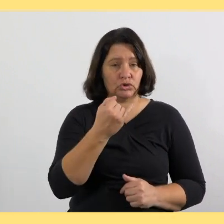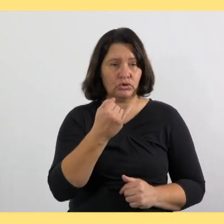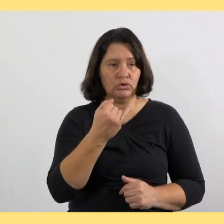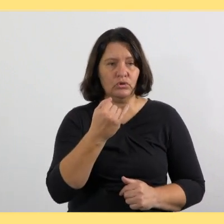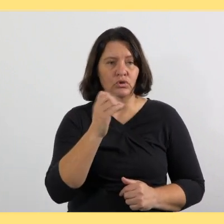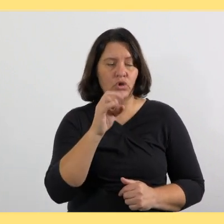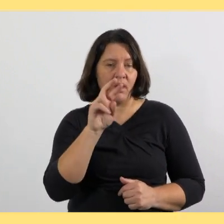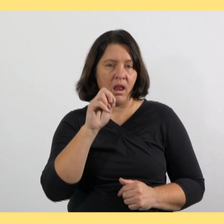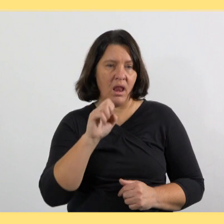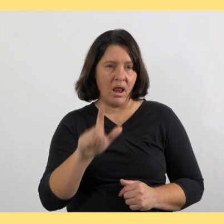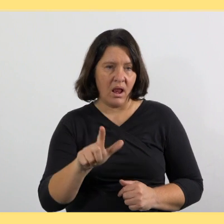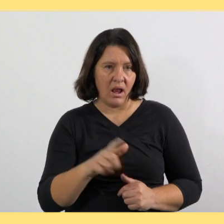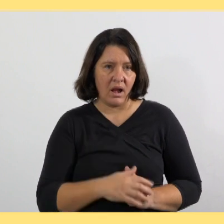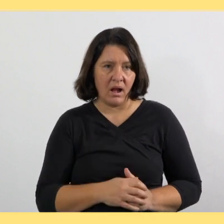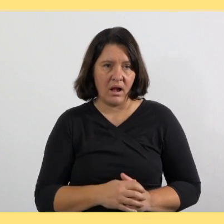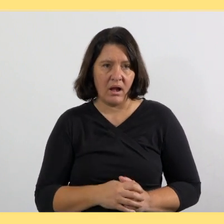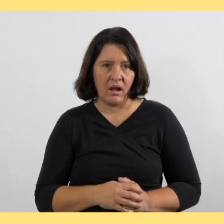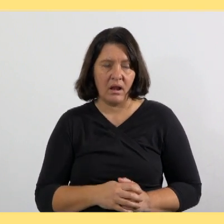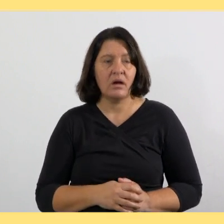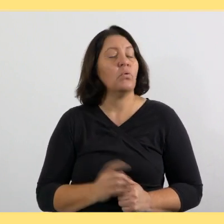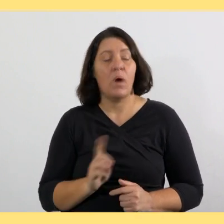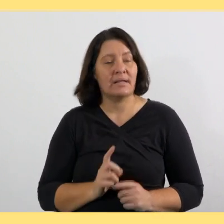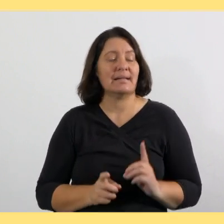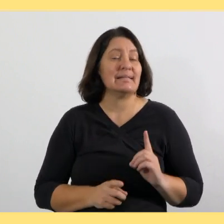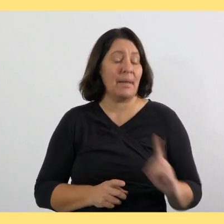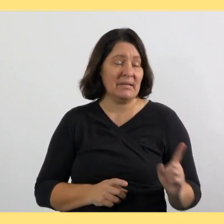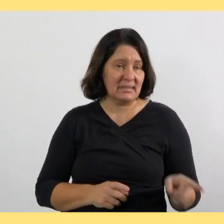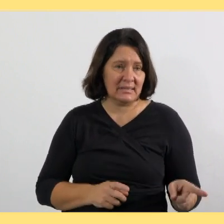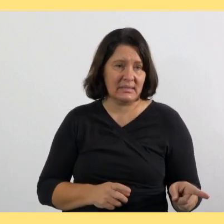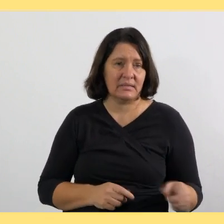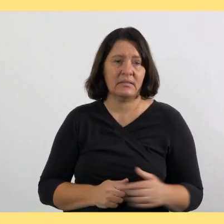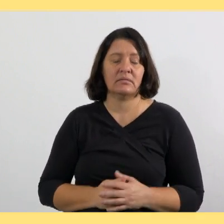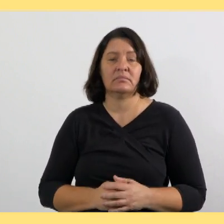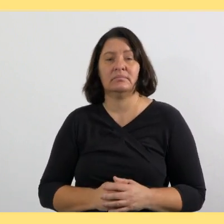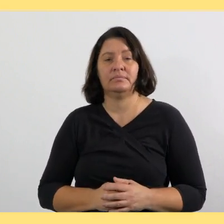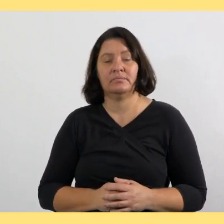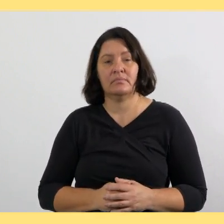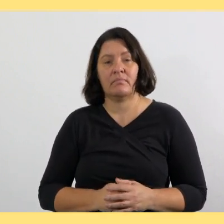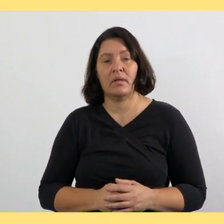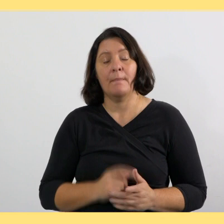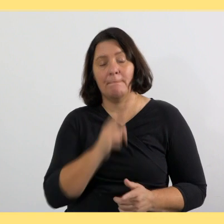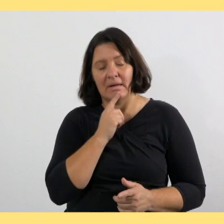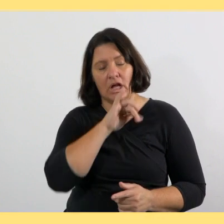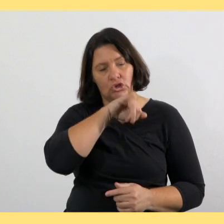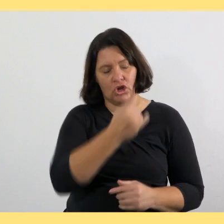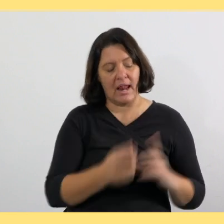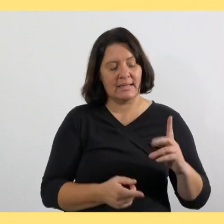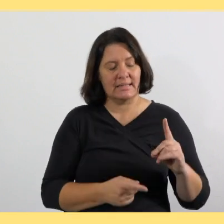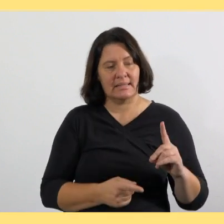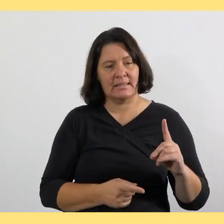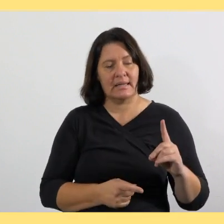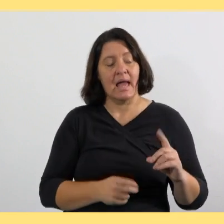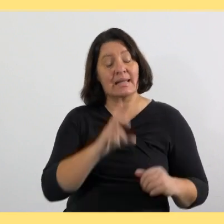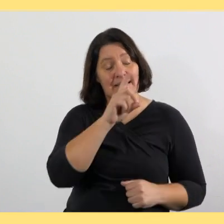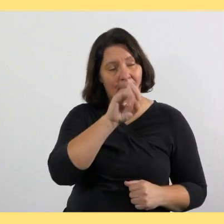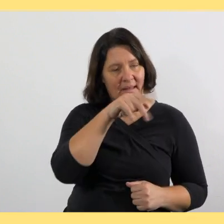journal. What side is it on? Debit. So I'll say journal debits.